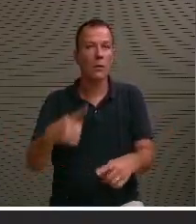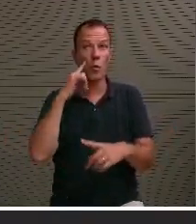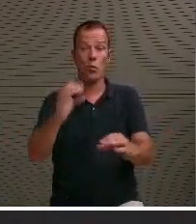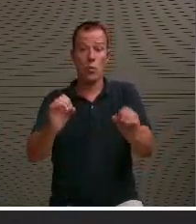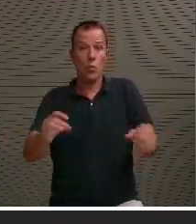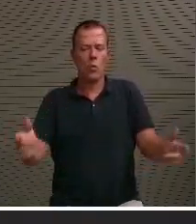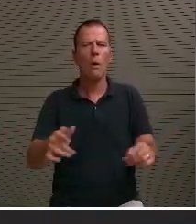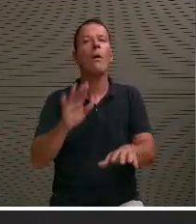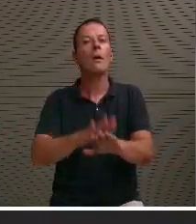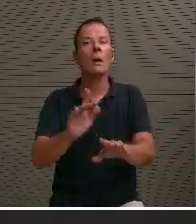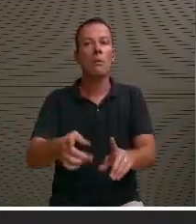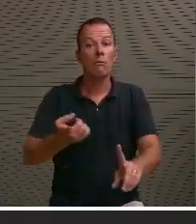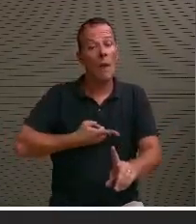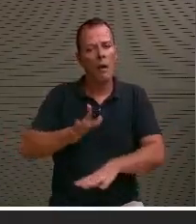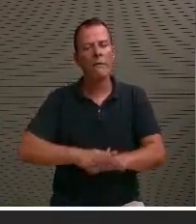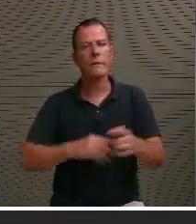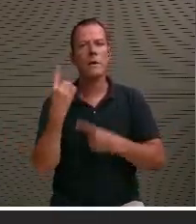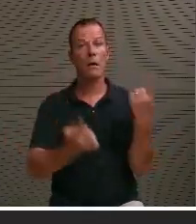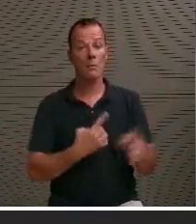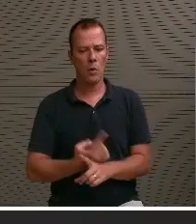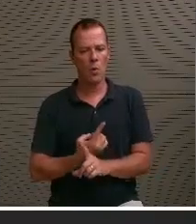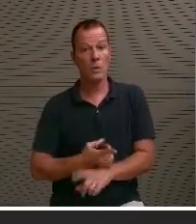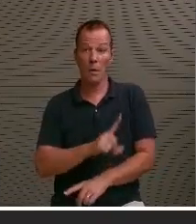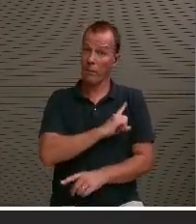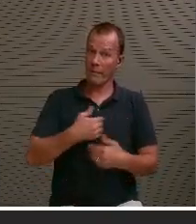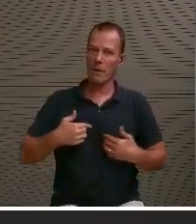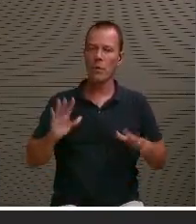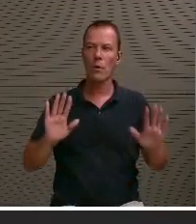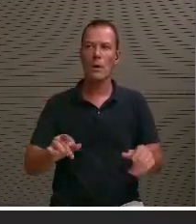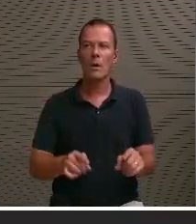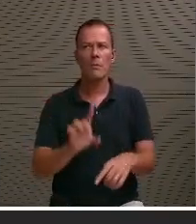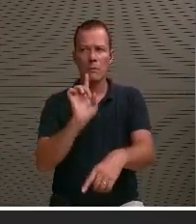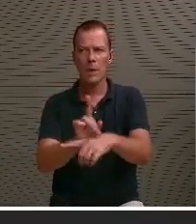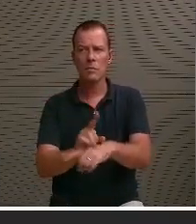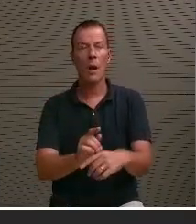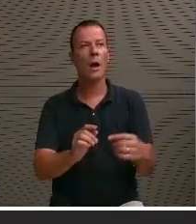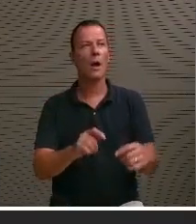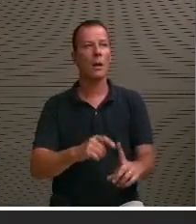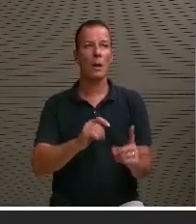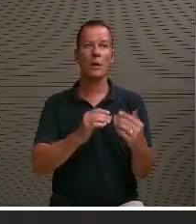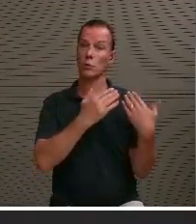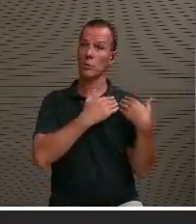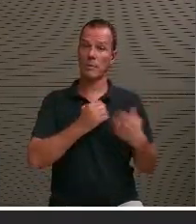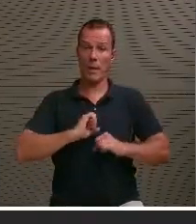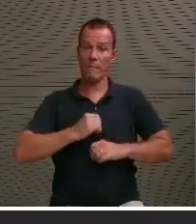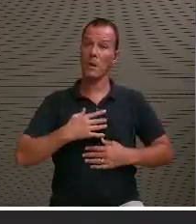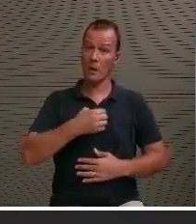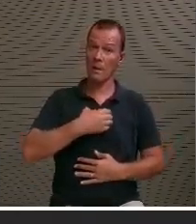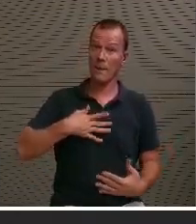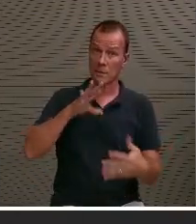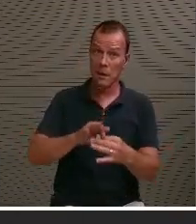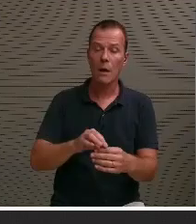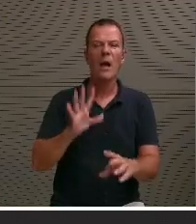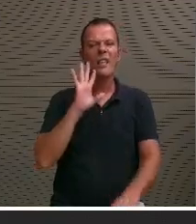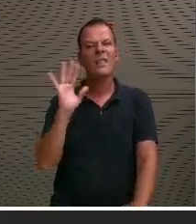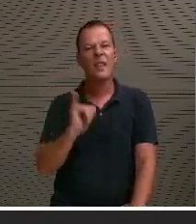do something personal besides my responsibility as a company, and I tried to communicate with